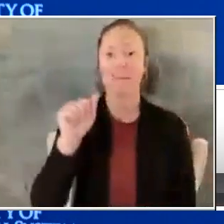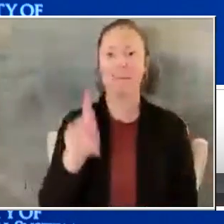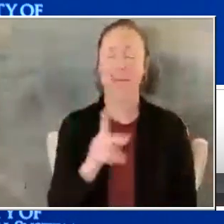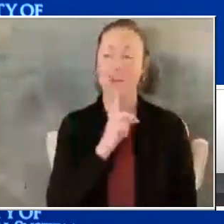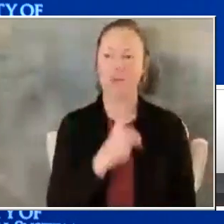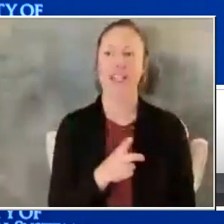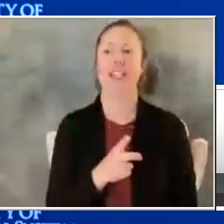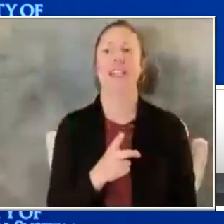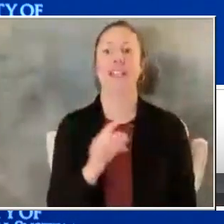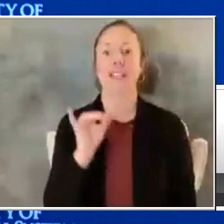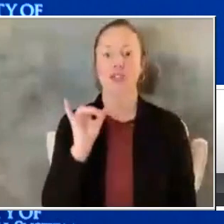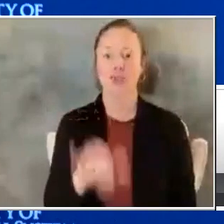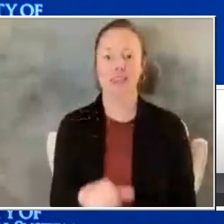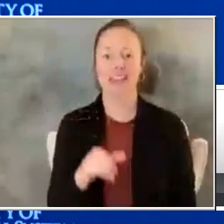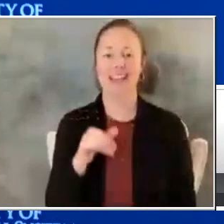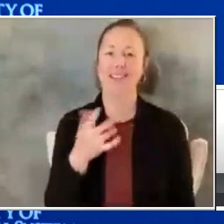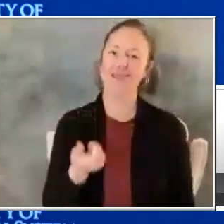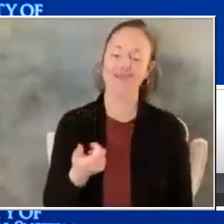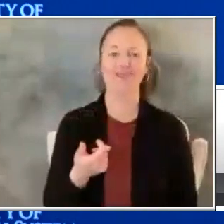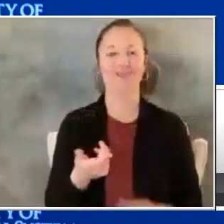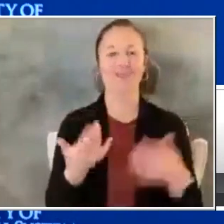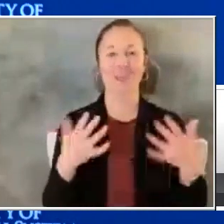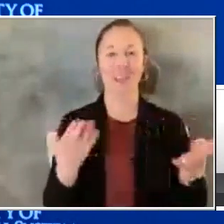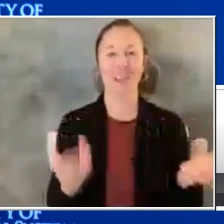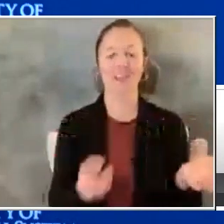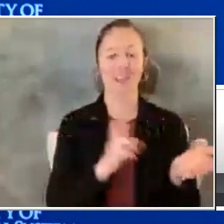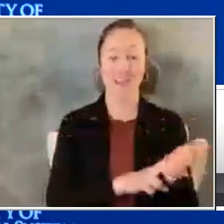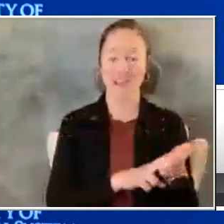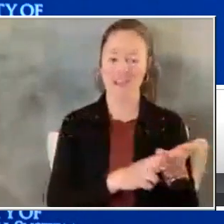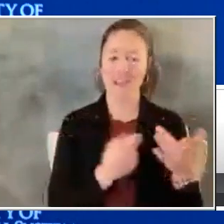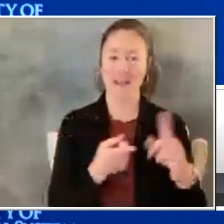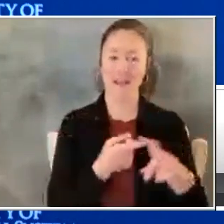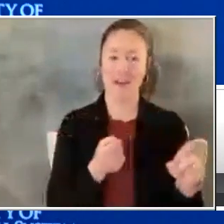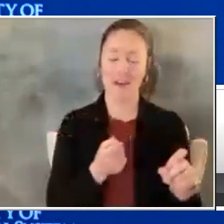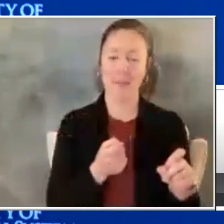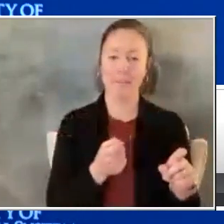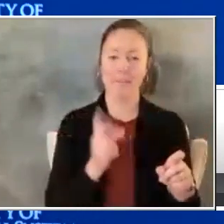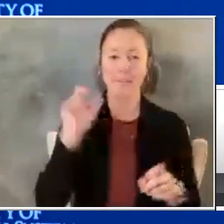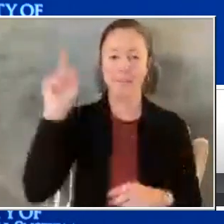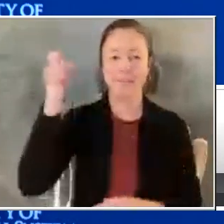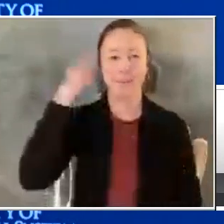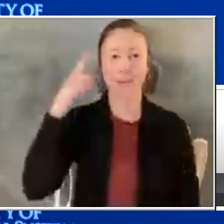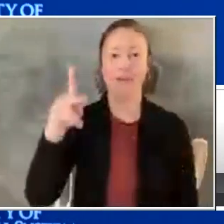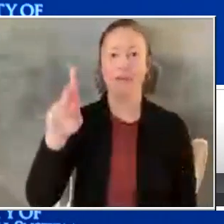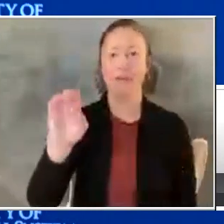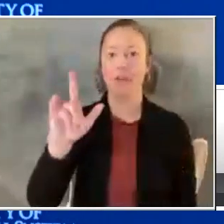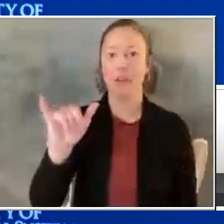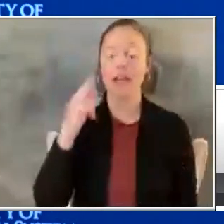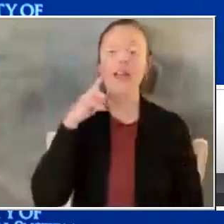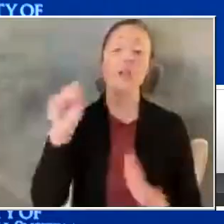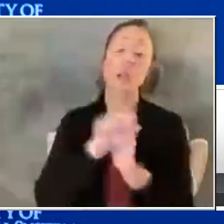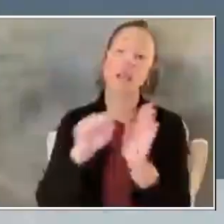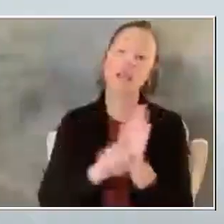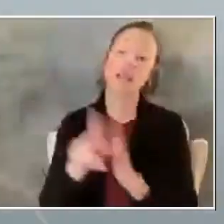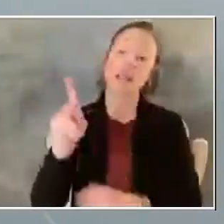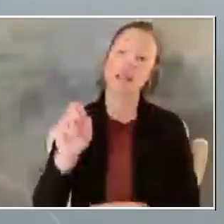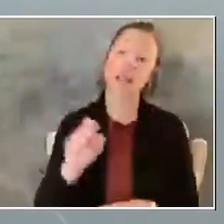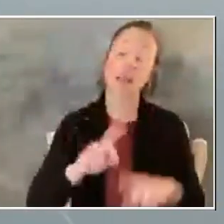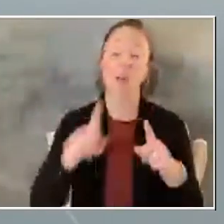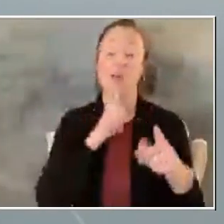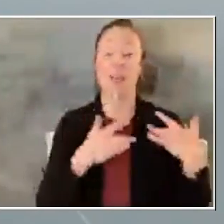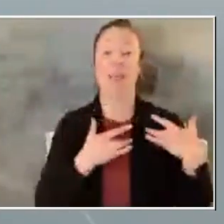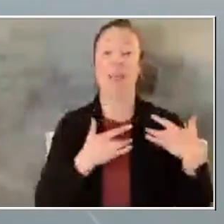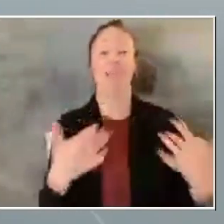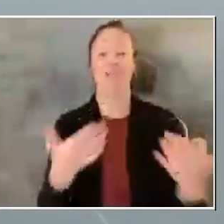proclamation that was signed by Governor Kelly for the state of Kansas, but in general in the nation, we